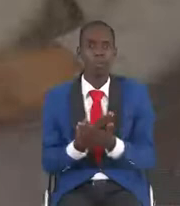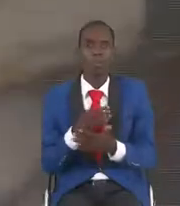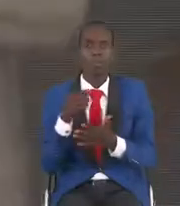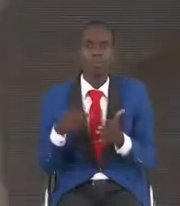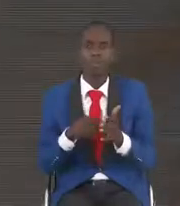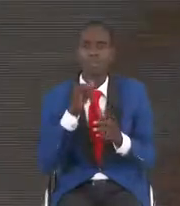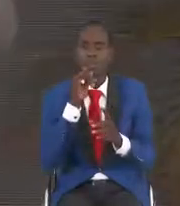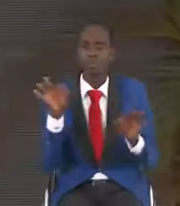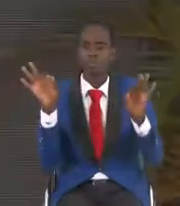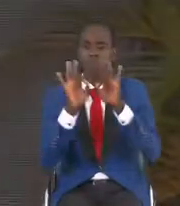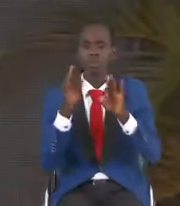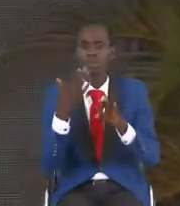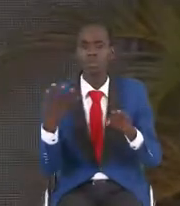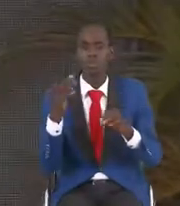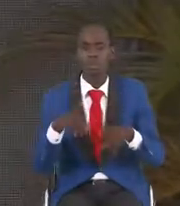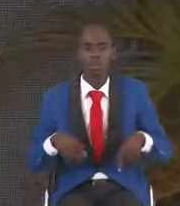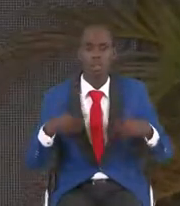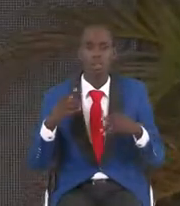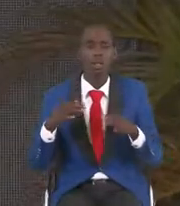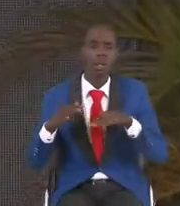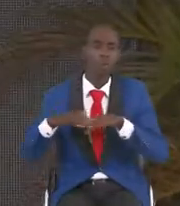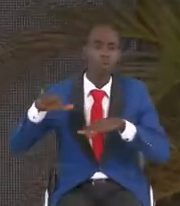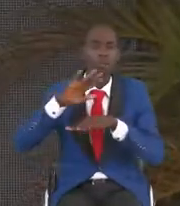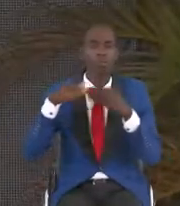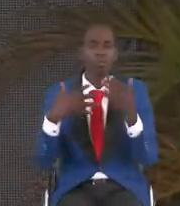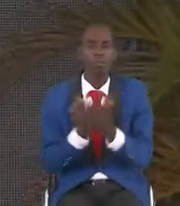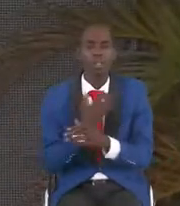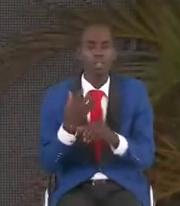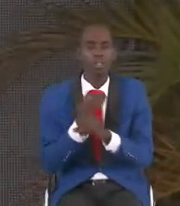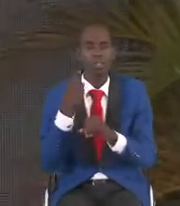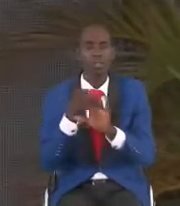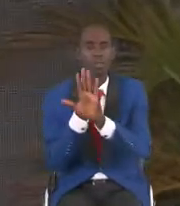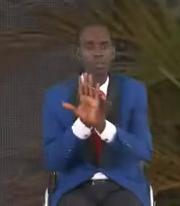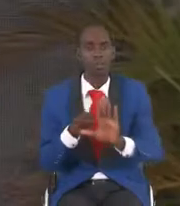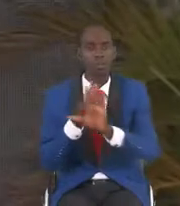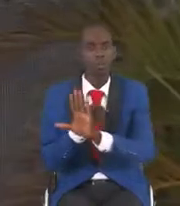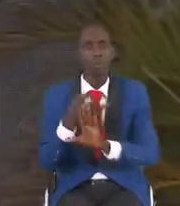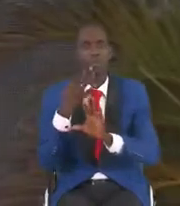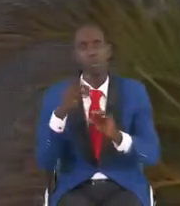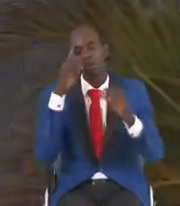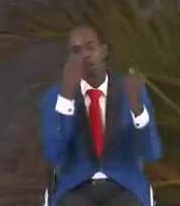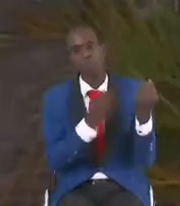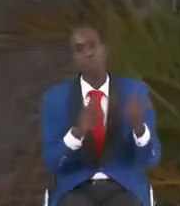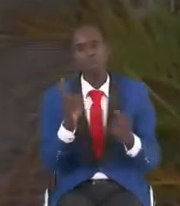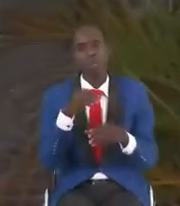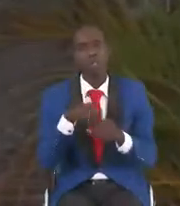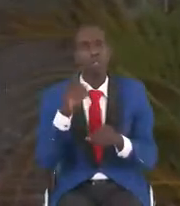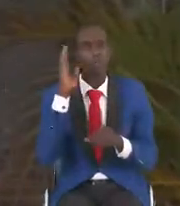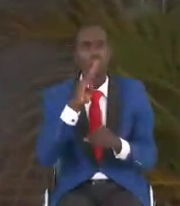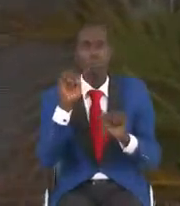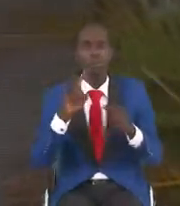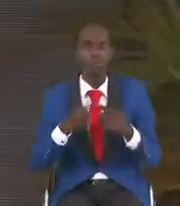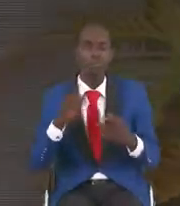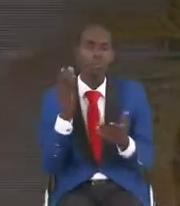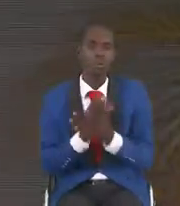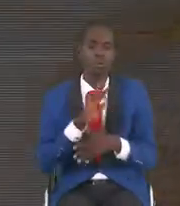of your life. Above all, taking the shield of faith, wherewith ye shall be able to quench all the fiery